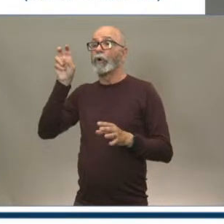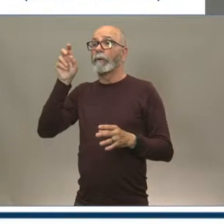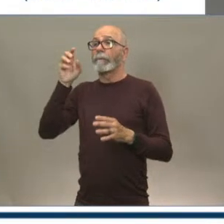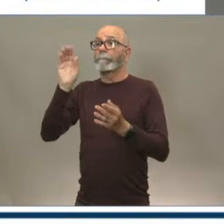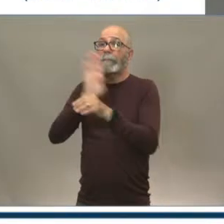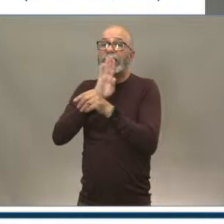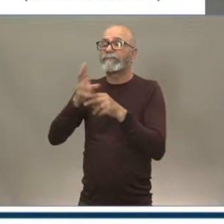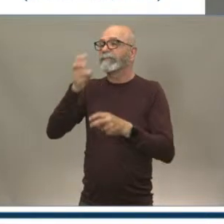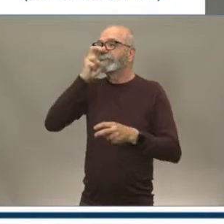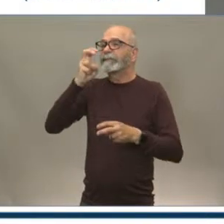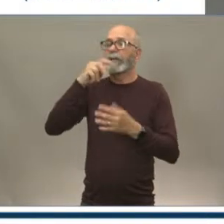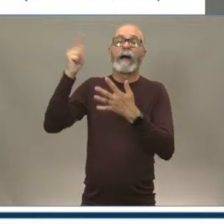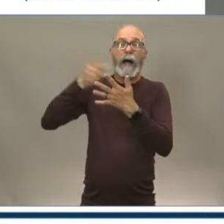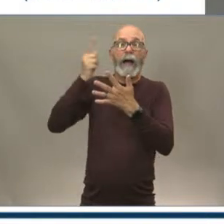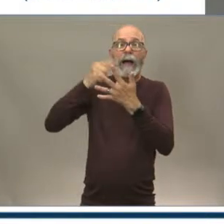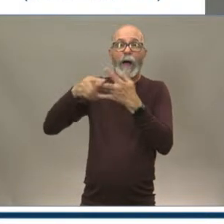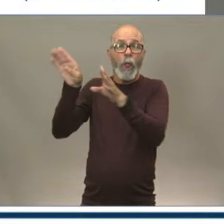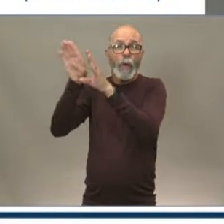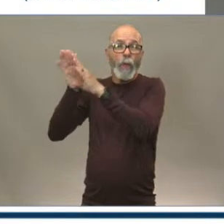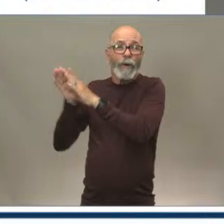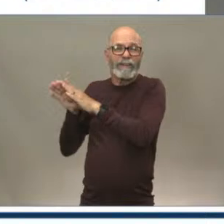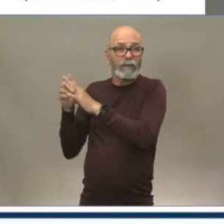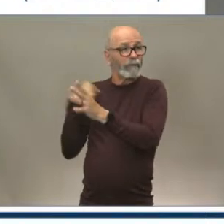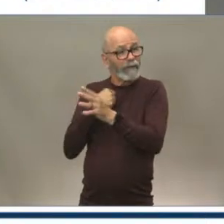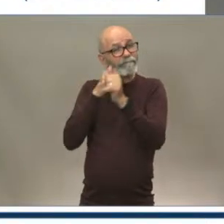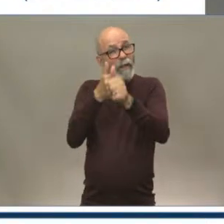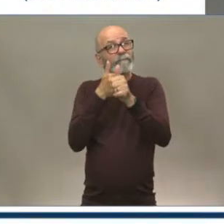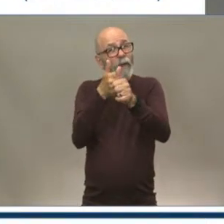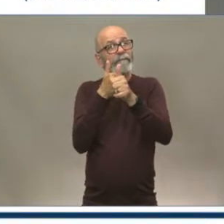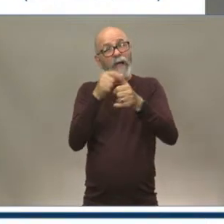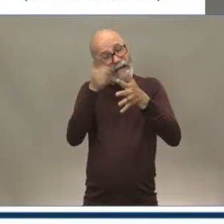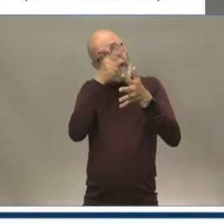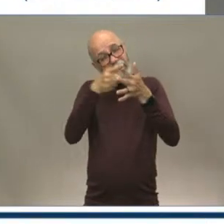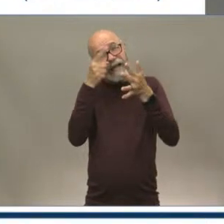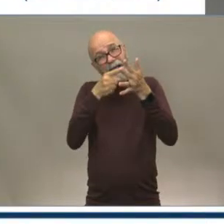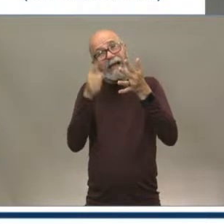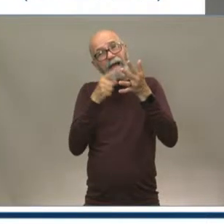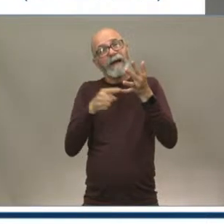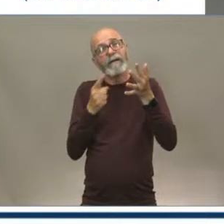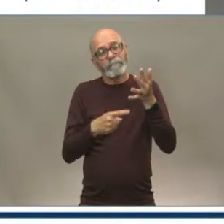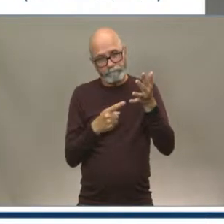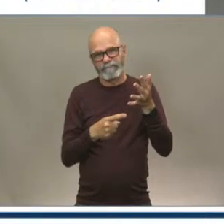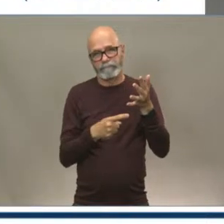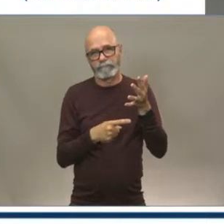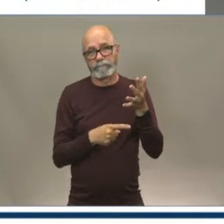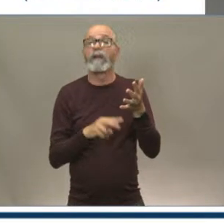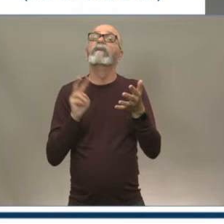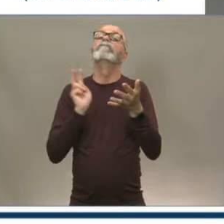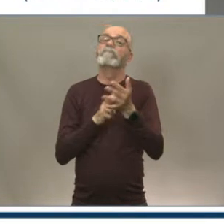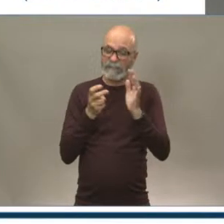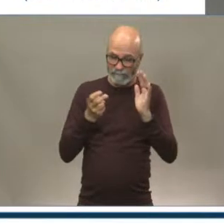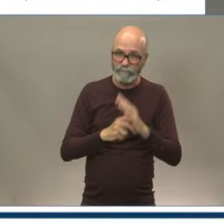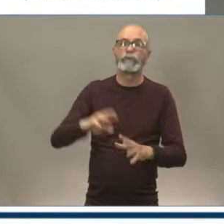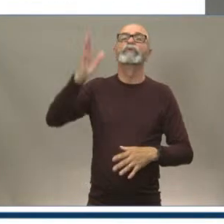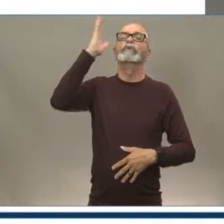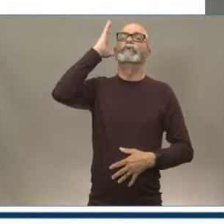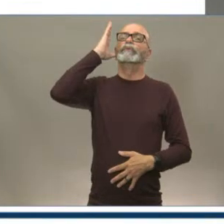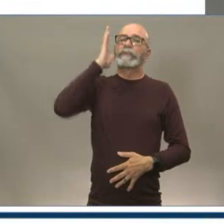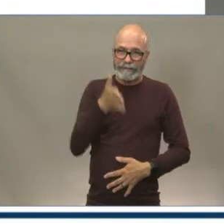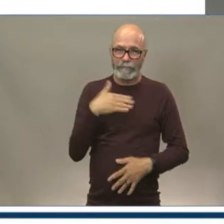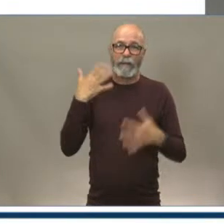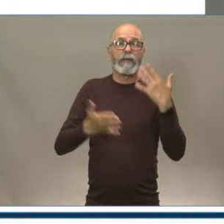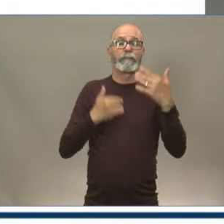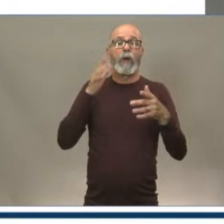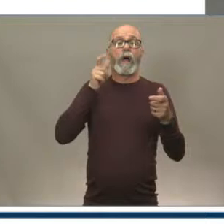we follow those and do everything we each can do as individuals, they will allow us to get things back under control